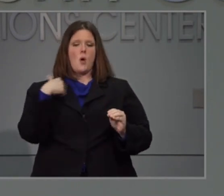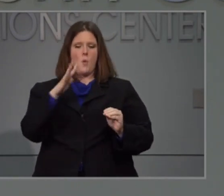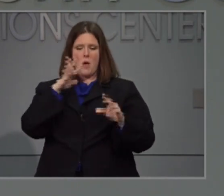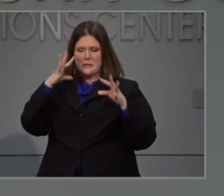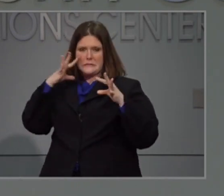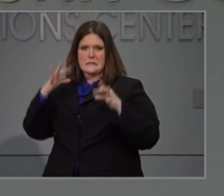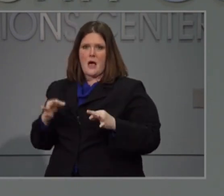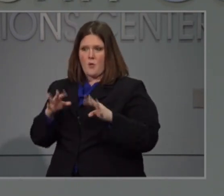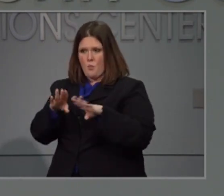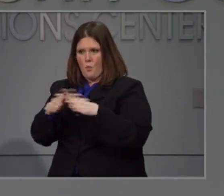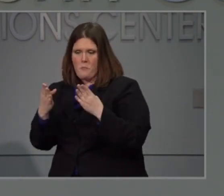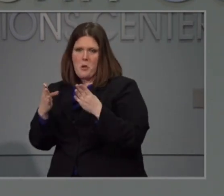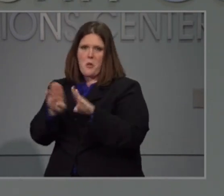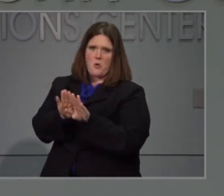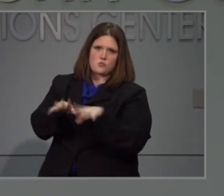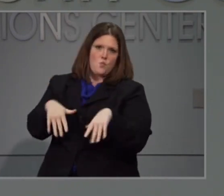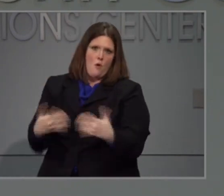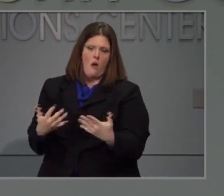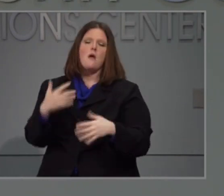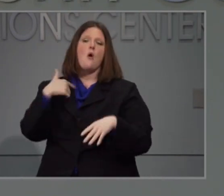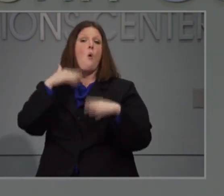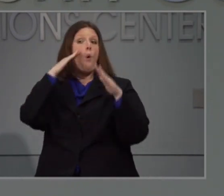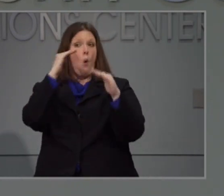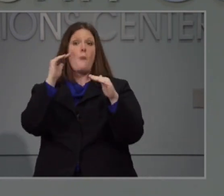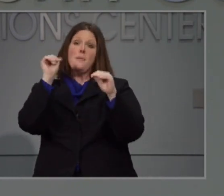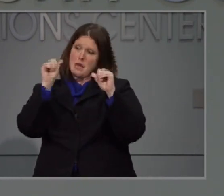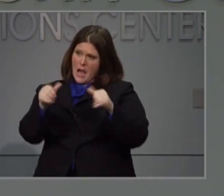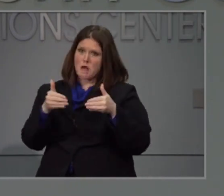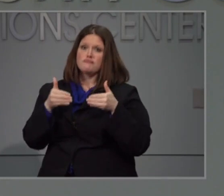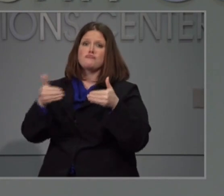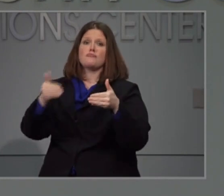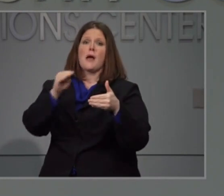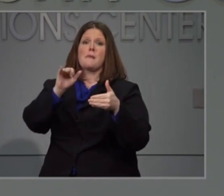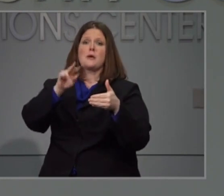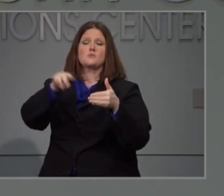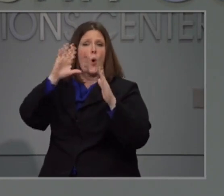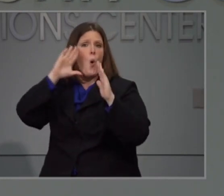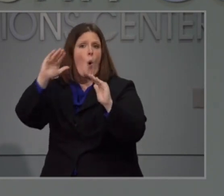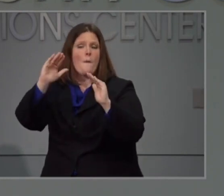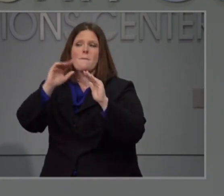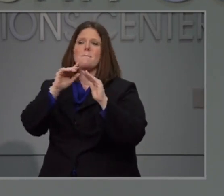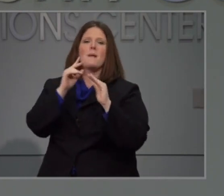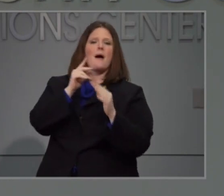We're hopeful, but we'll see what the data tells us, and we'll make the decision accordingly.